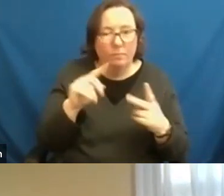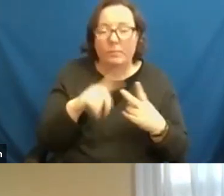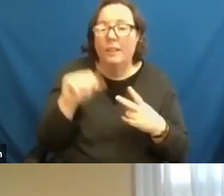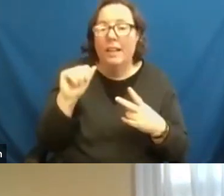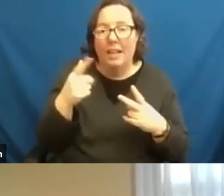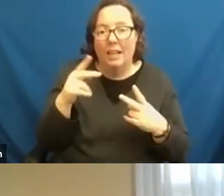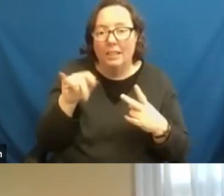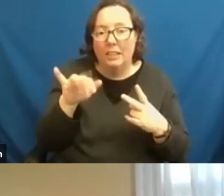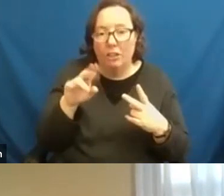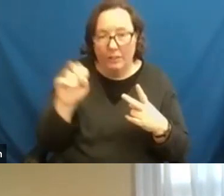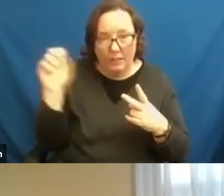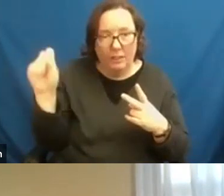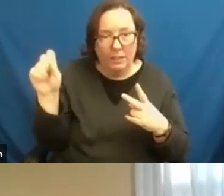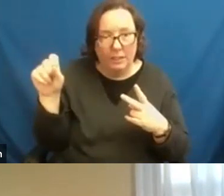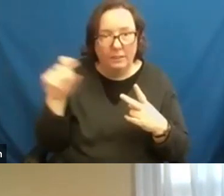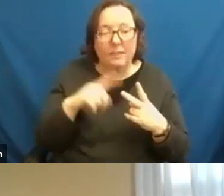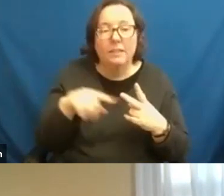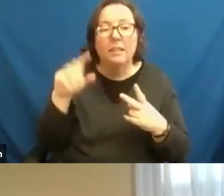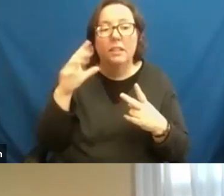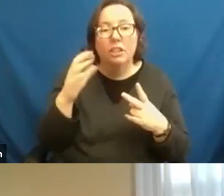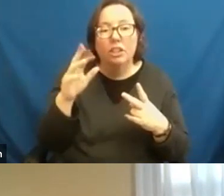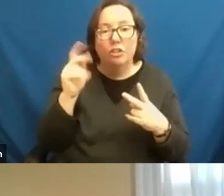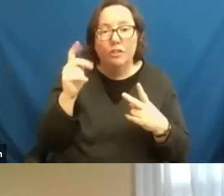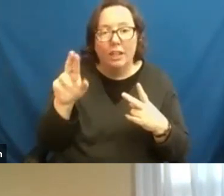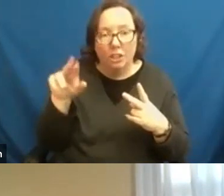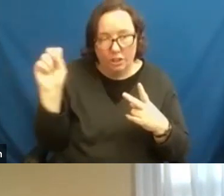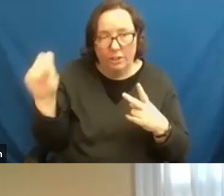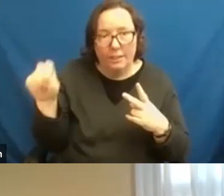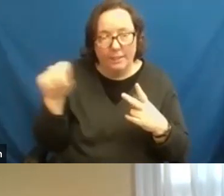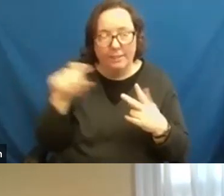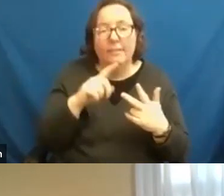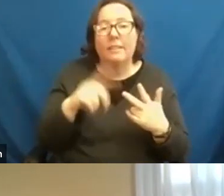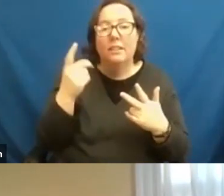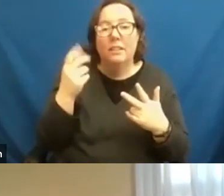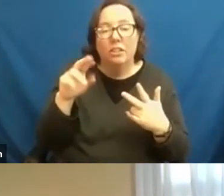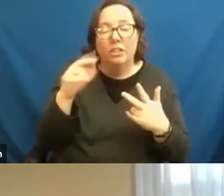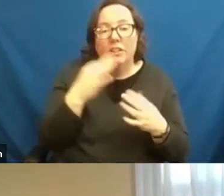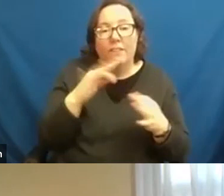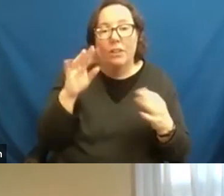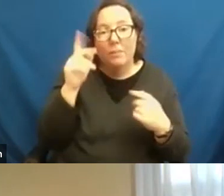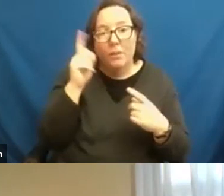Aguirre? Yay. Mr. Krager? Aye. Dr. Freeman Wisdom?